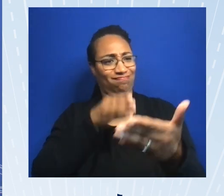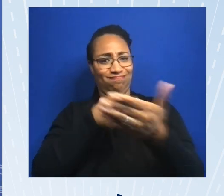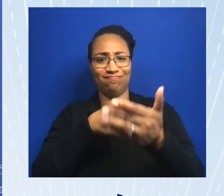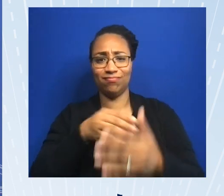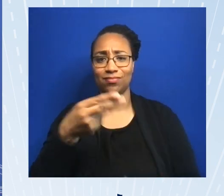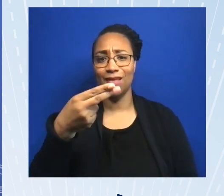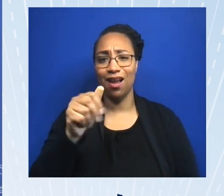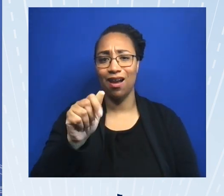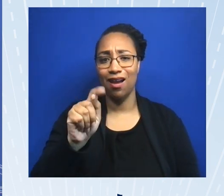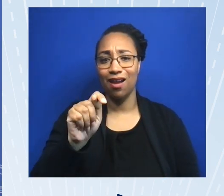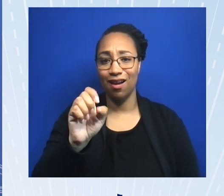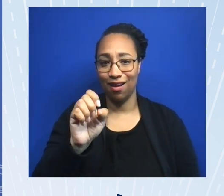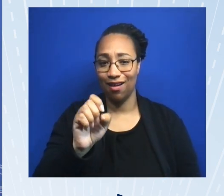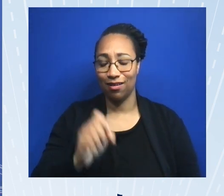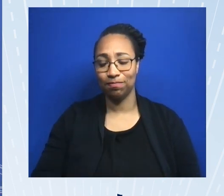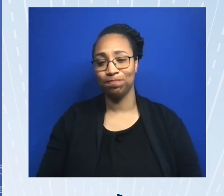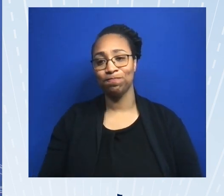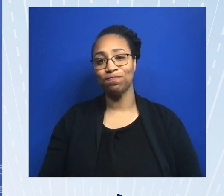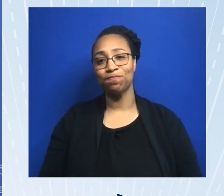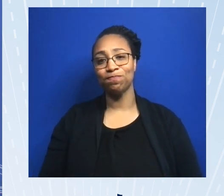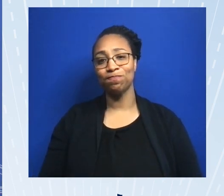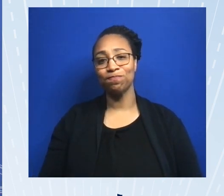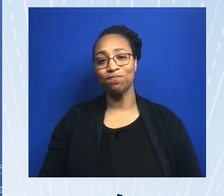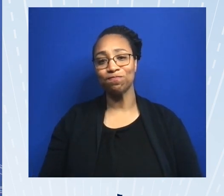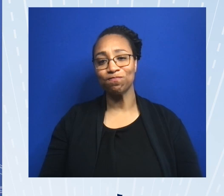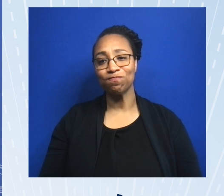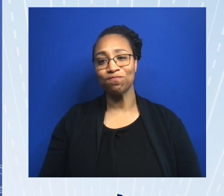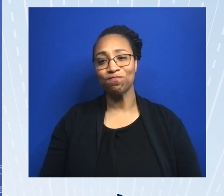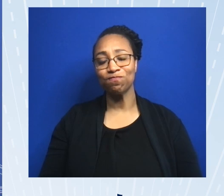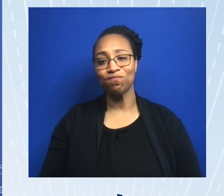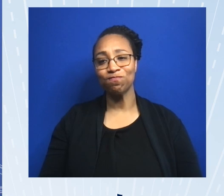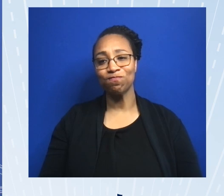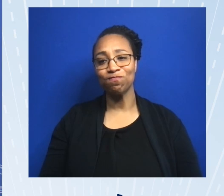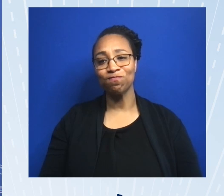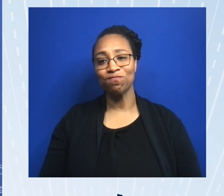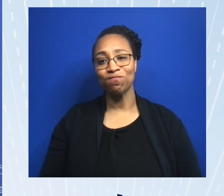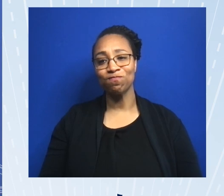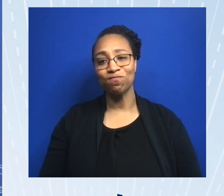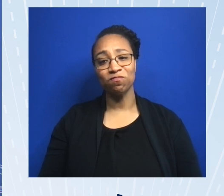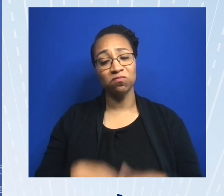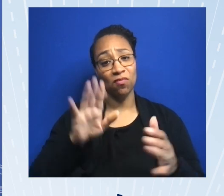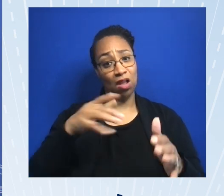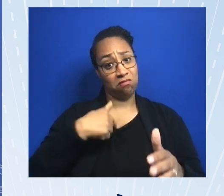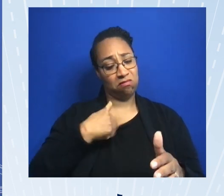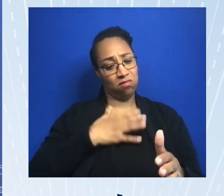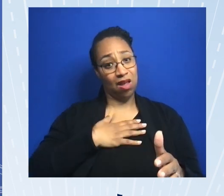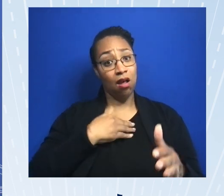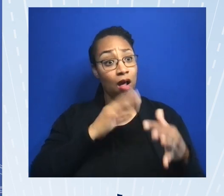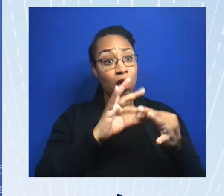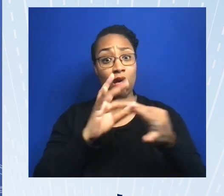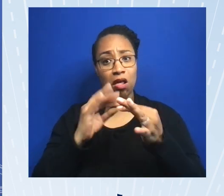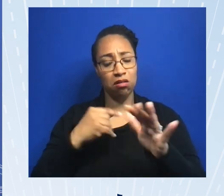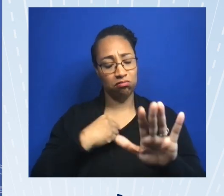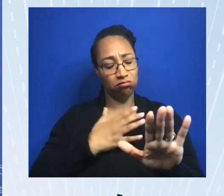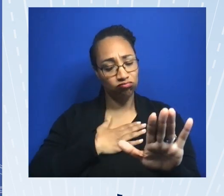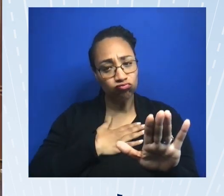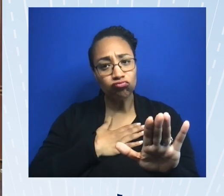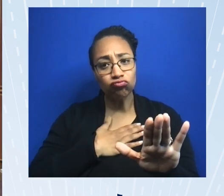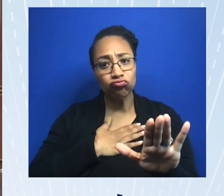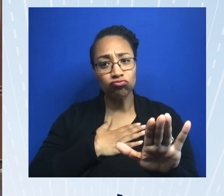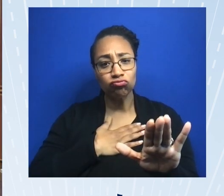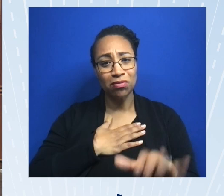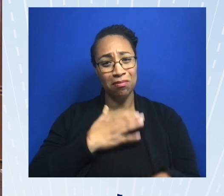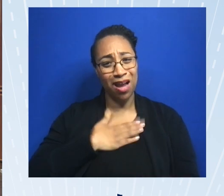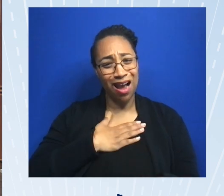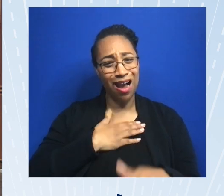me. My great-grandparents escaped persecution from what is now Poland around 120 years ago.